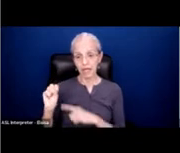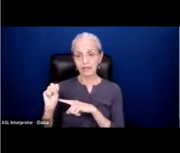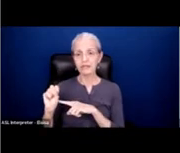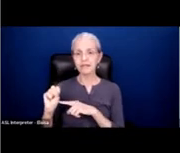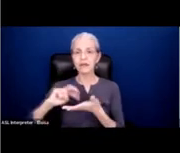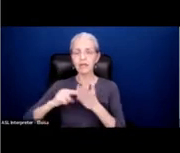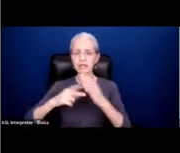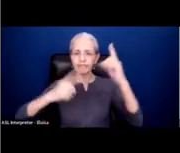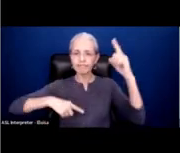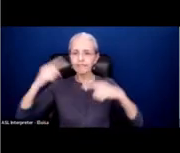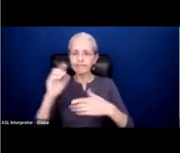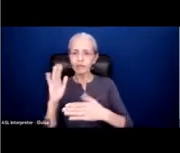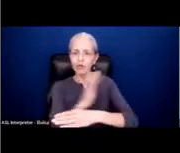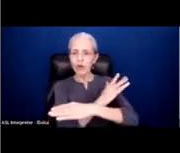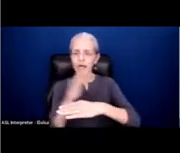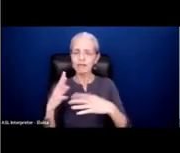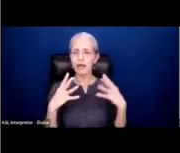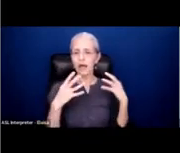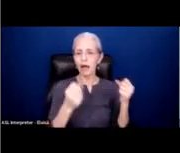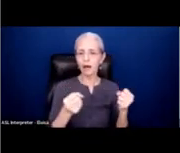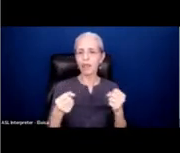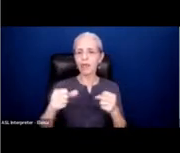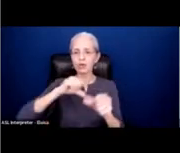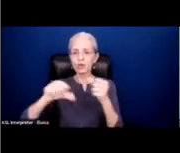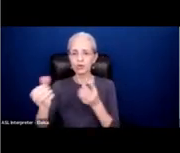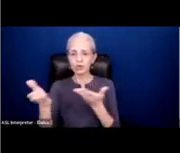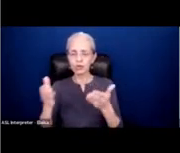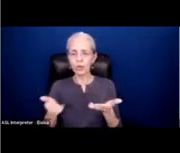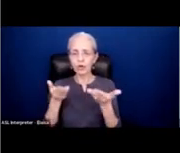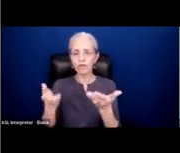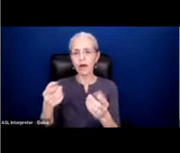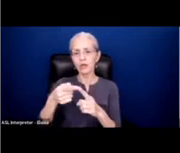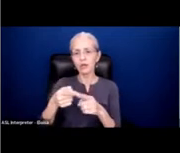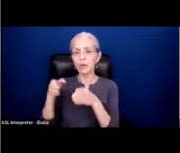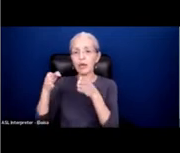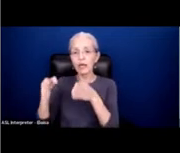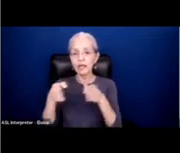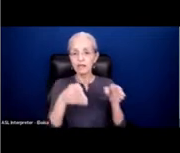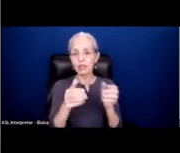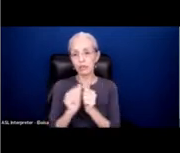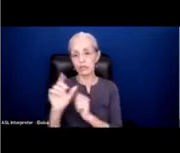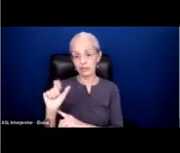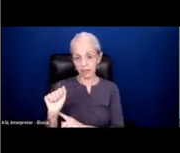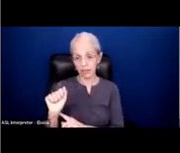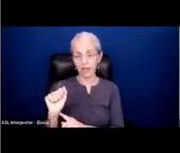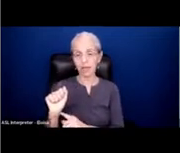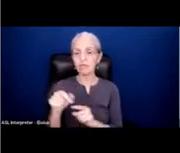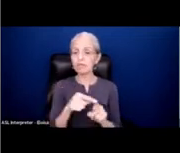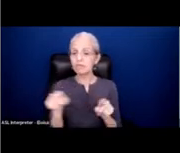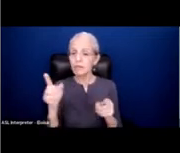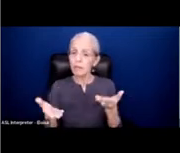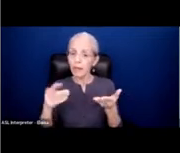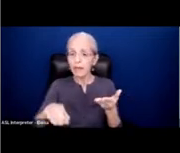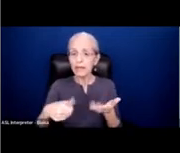wide range of health and social services that are provided to individuals with disability who may need assistance